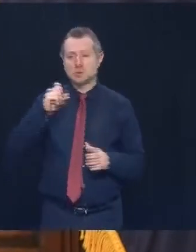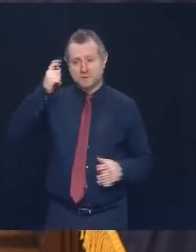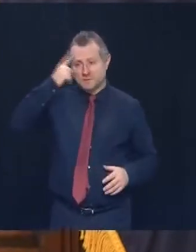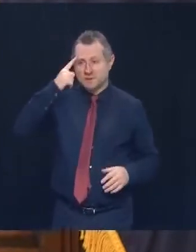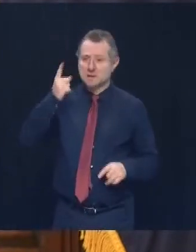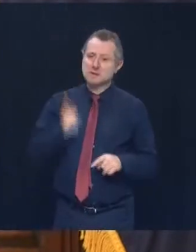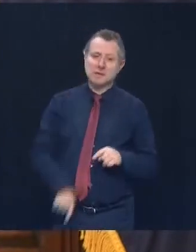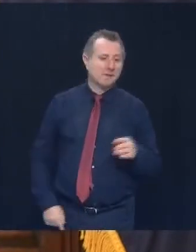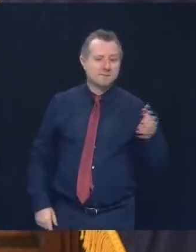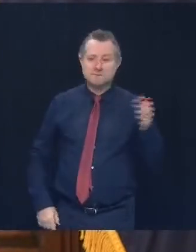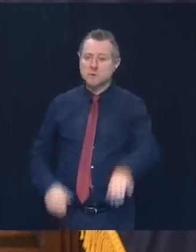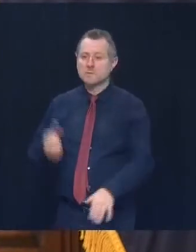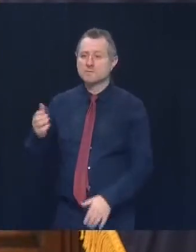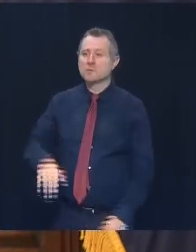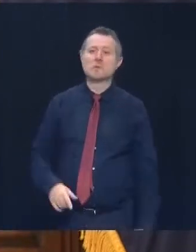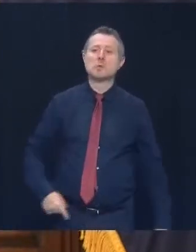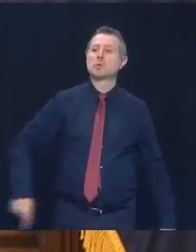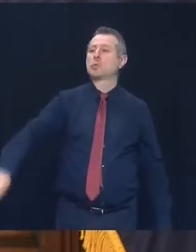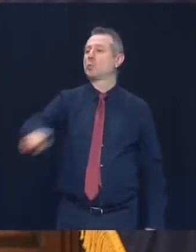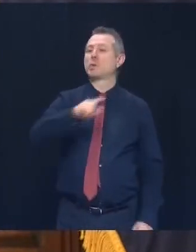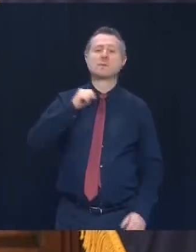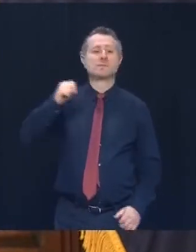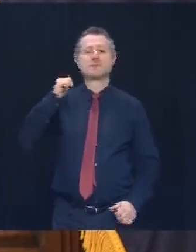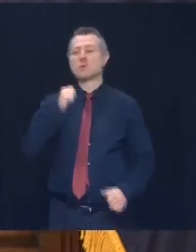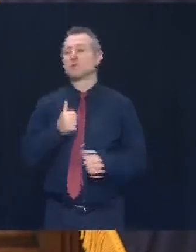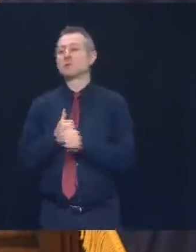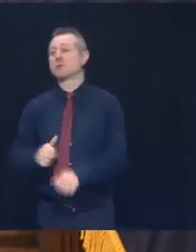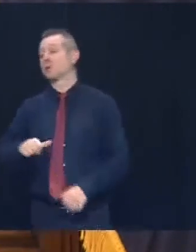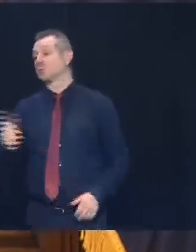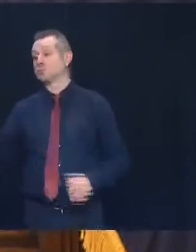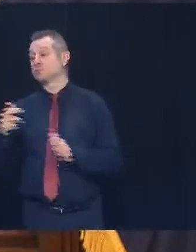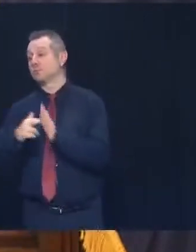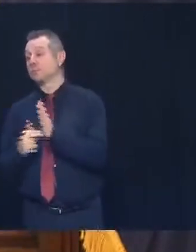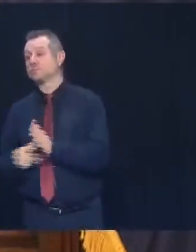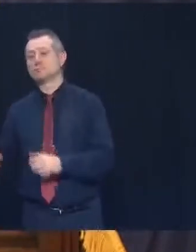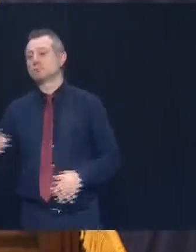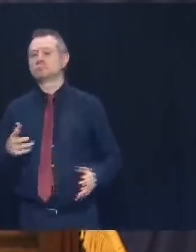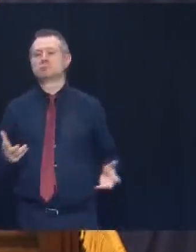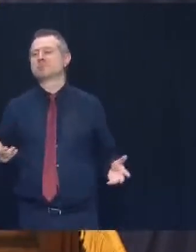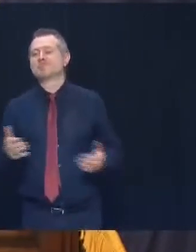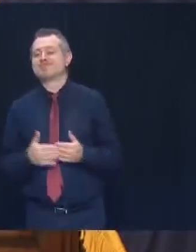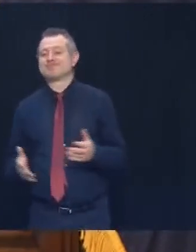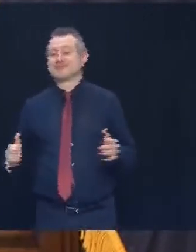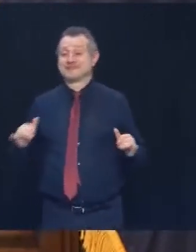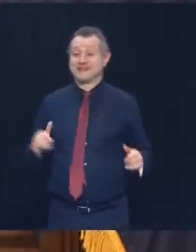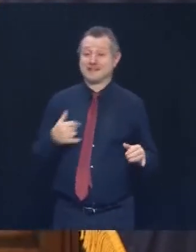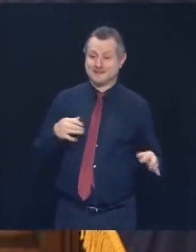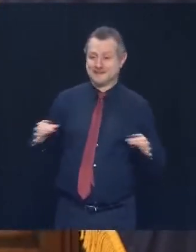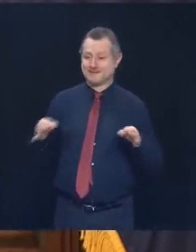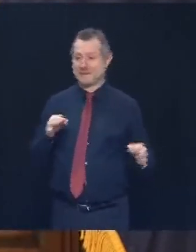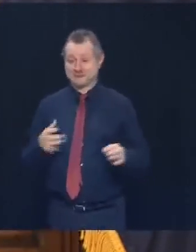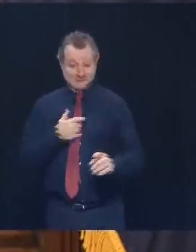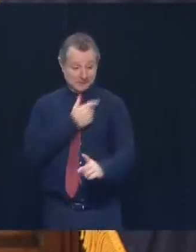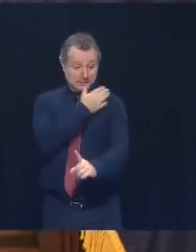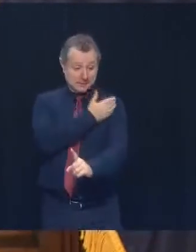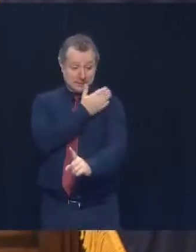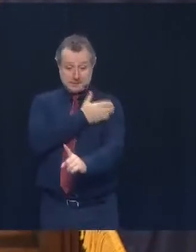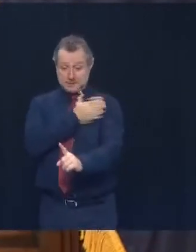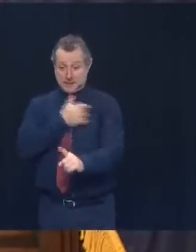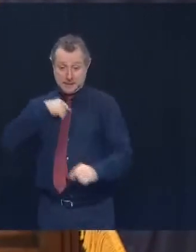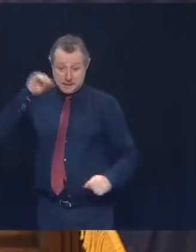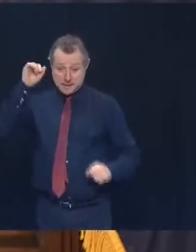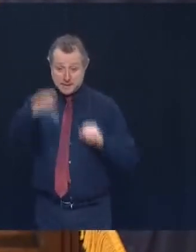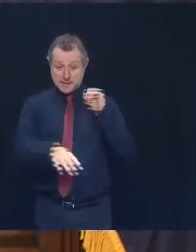and then they wouldn't follow any other rule. So by definition, all through this, I